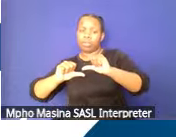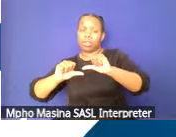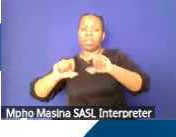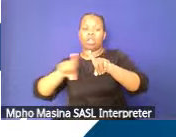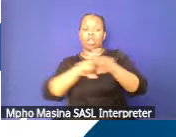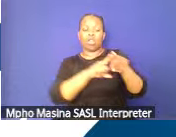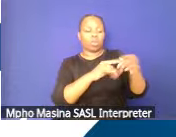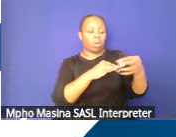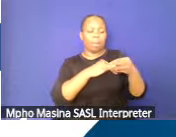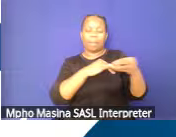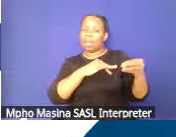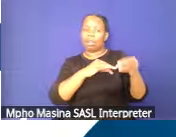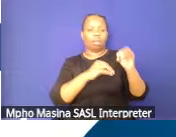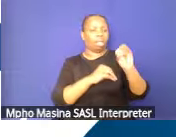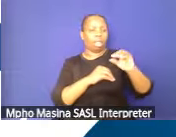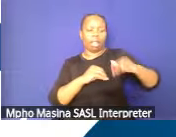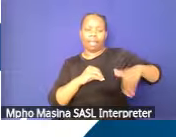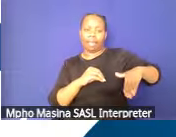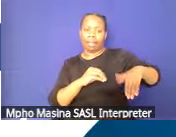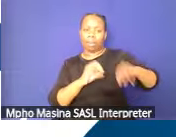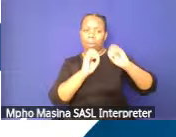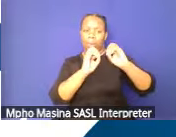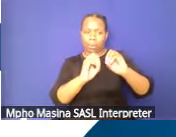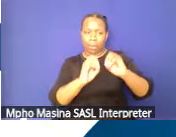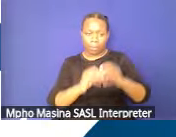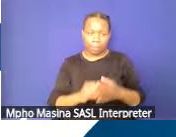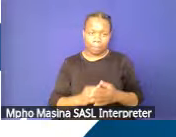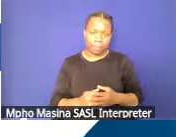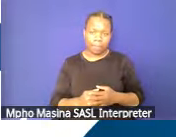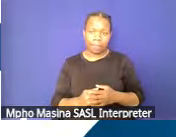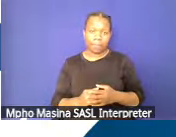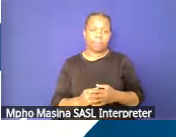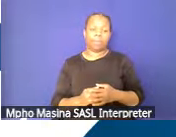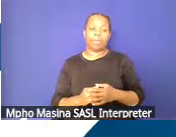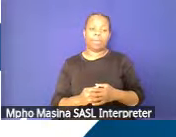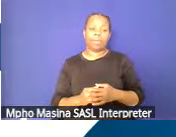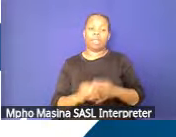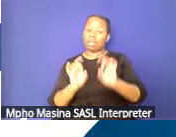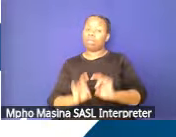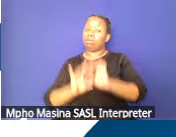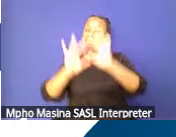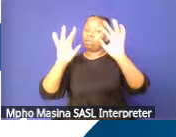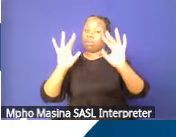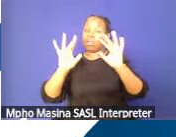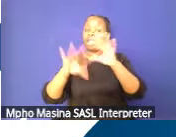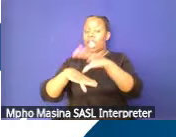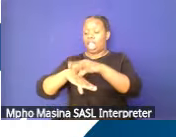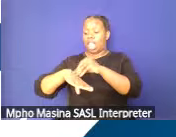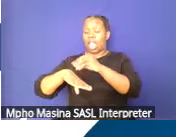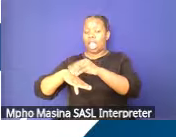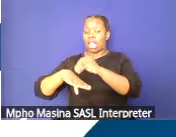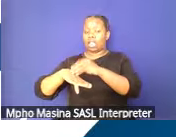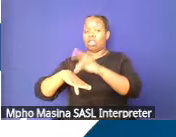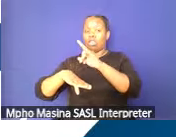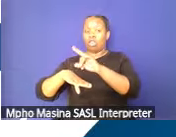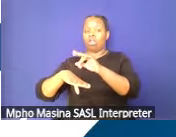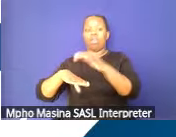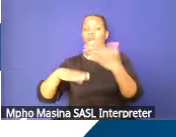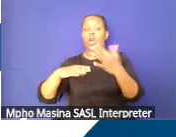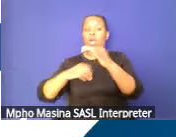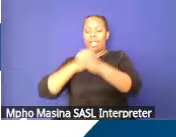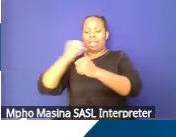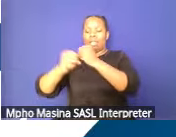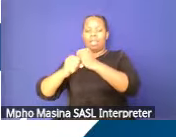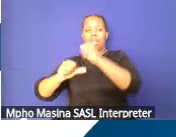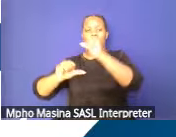unmarried. Now, ladies and gentlemen, just to clarify, a year of assessment